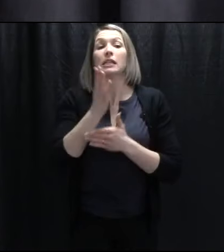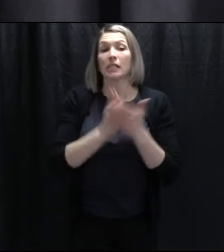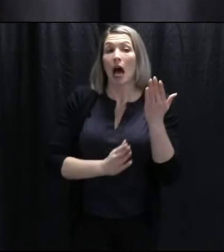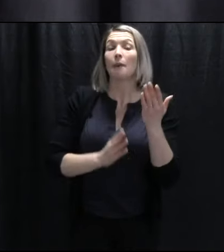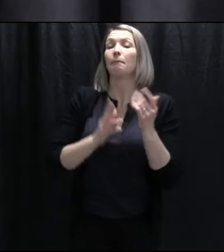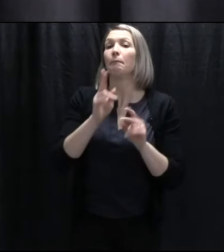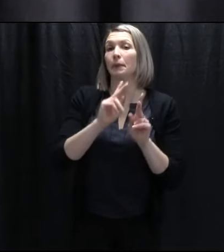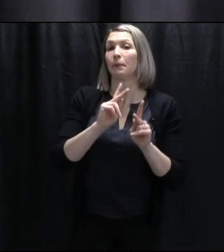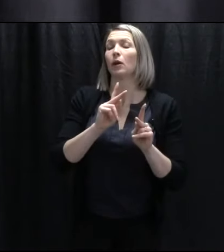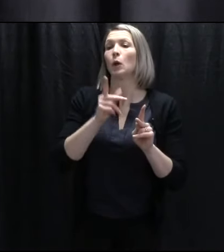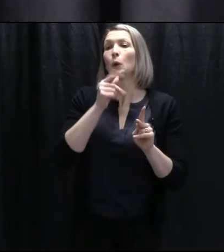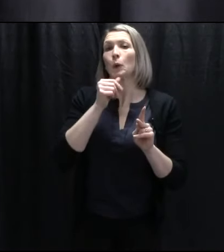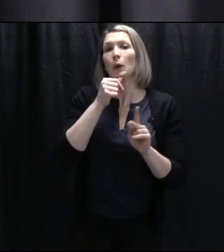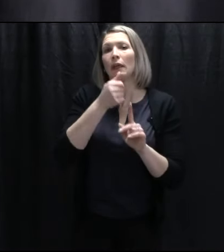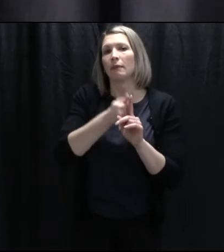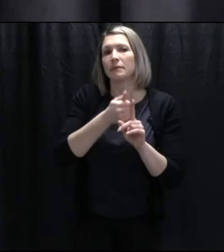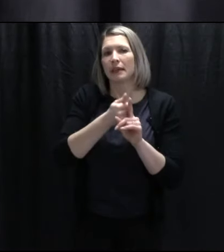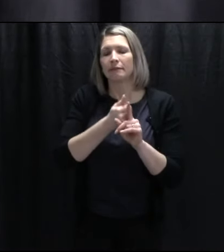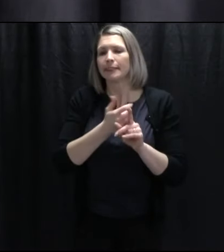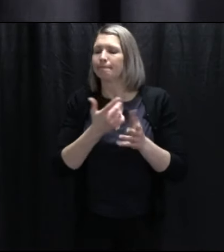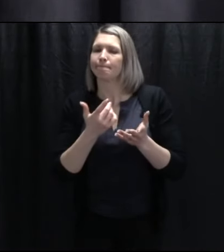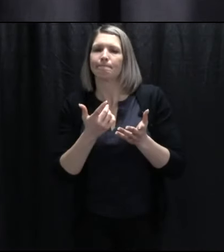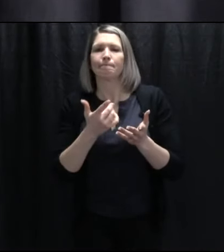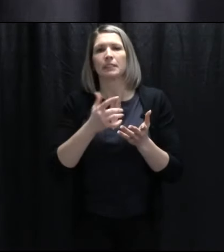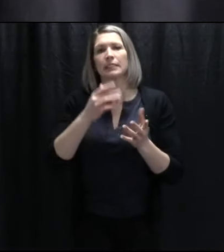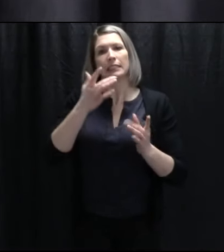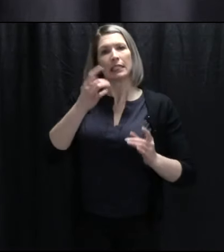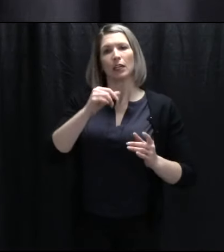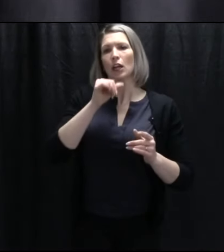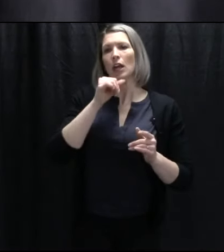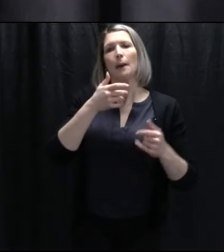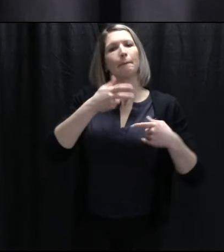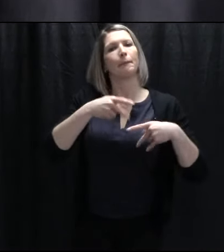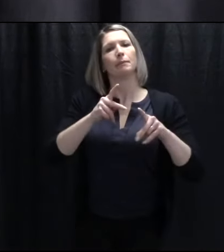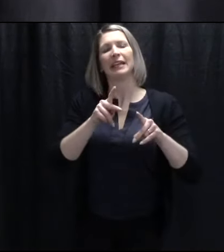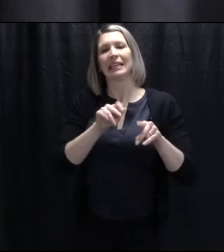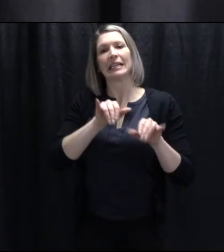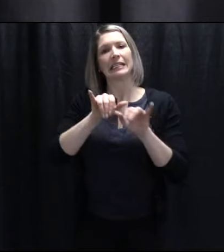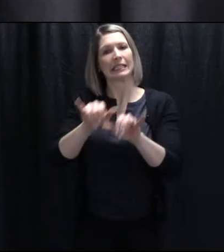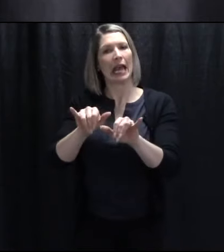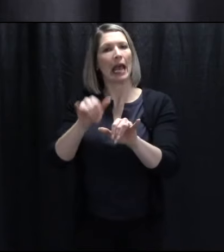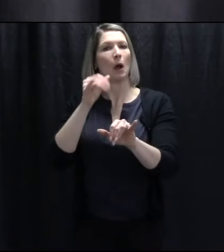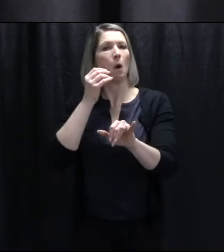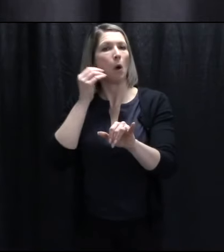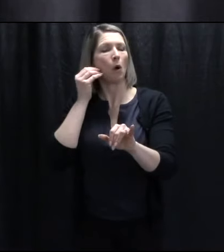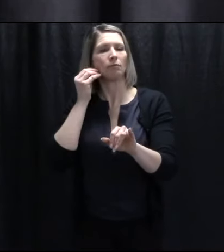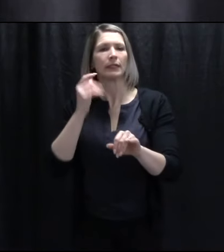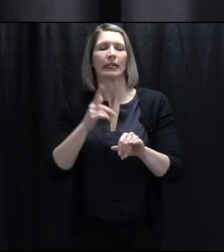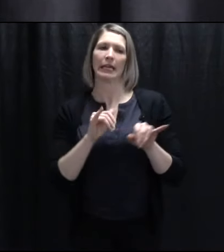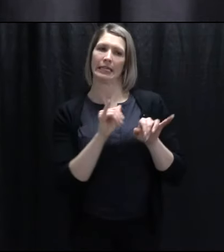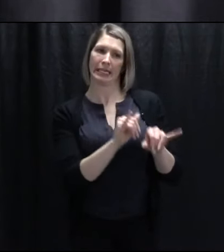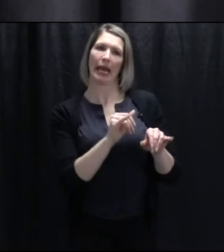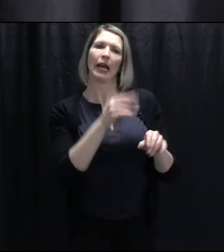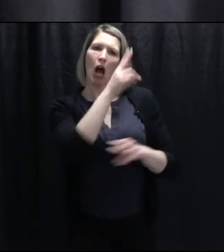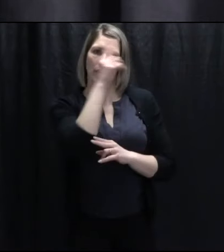whose medical or surgical condition would not allow them to go home. They have been placed in isolation on other